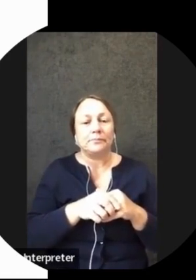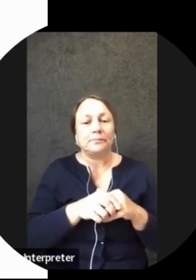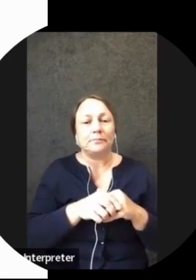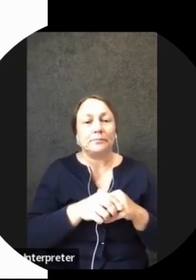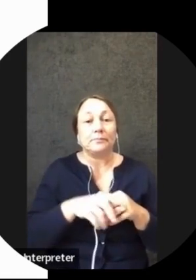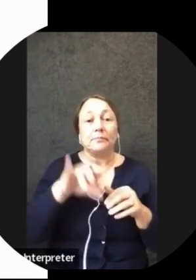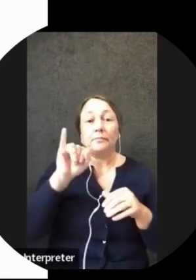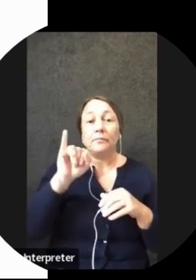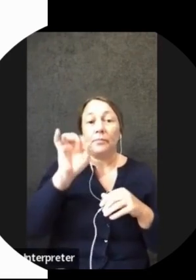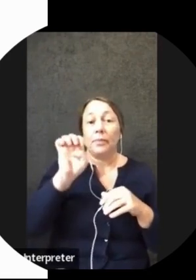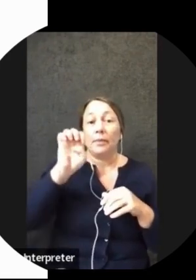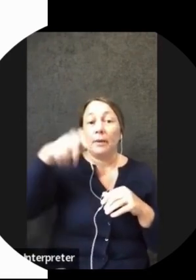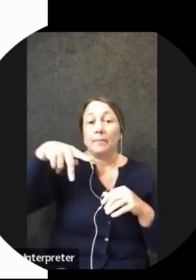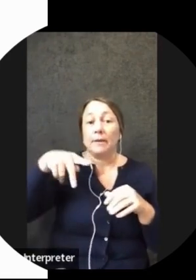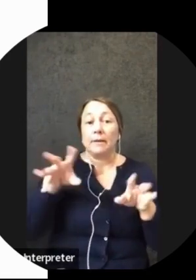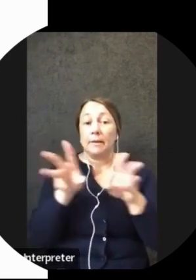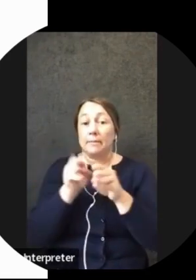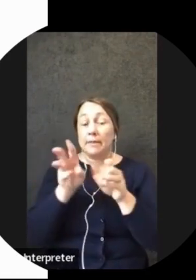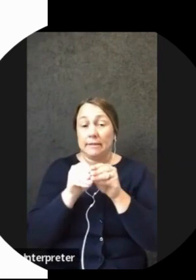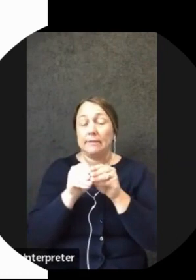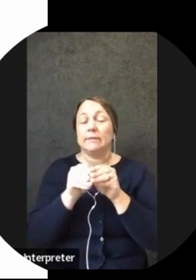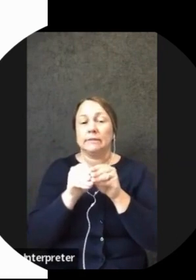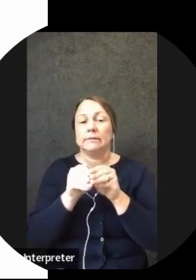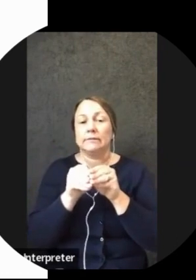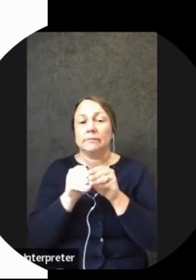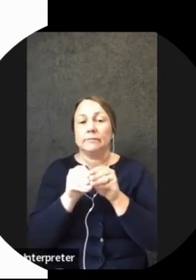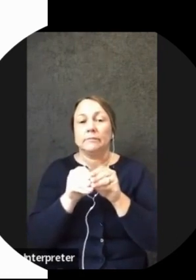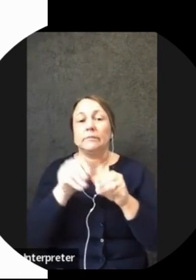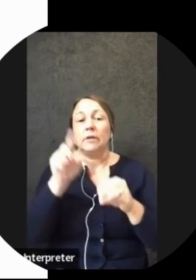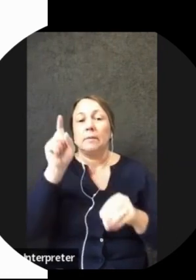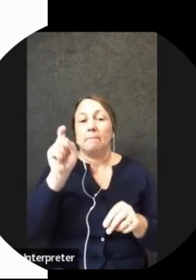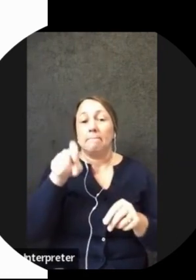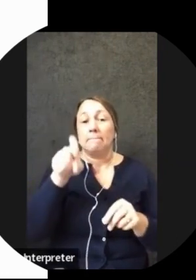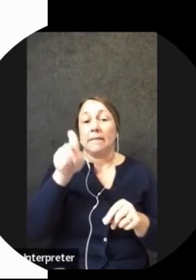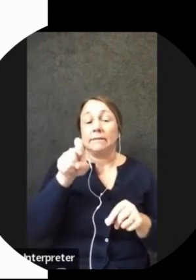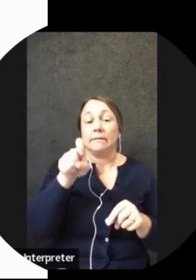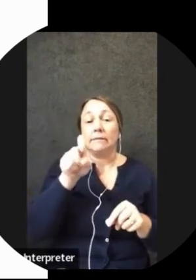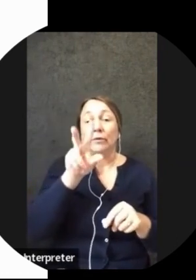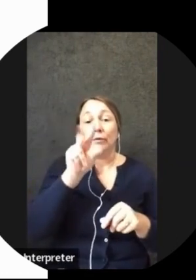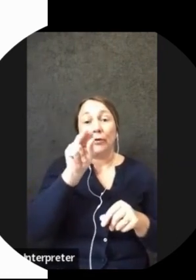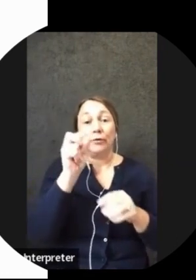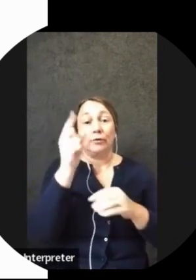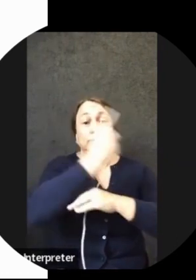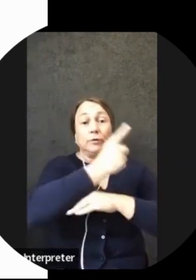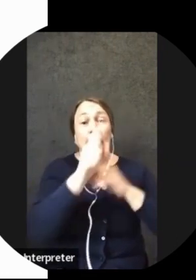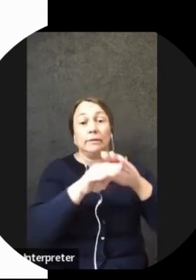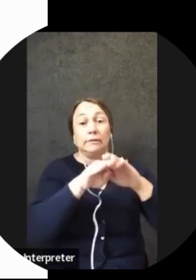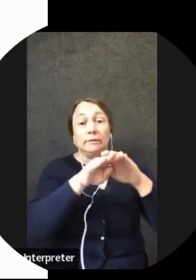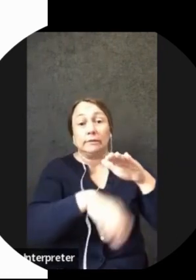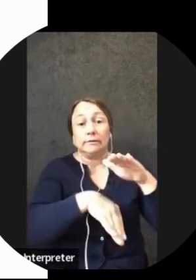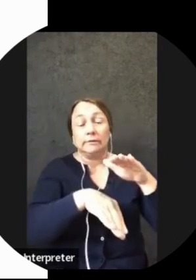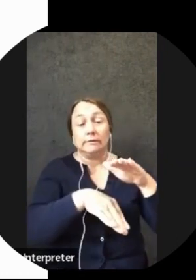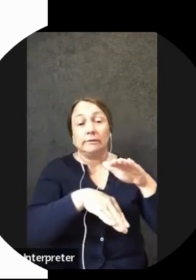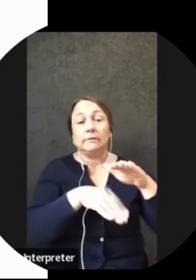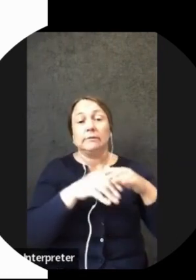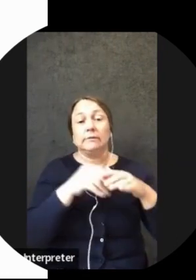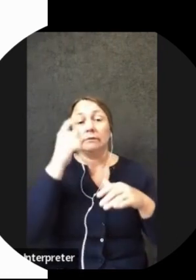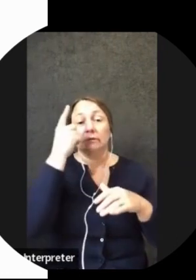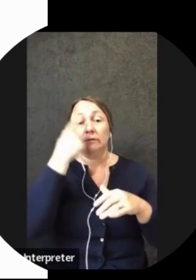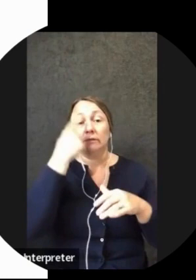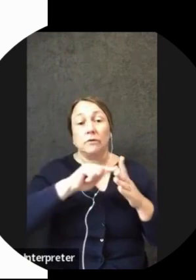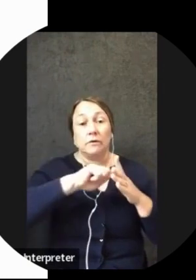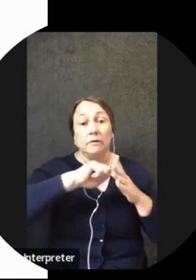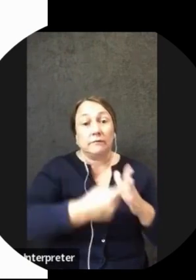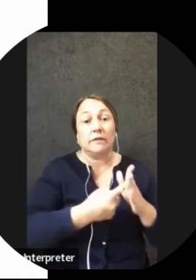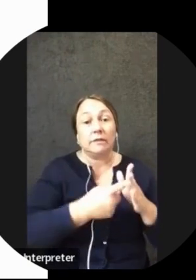The IEP meeting must be held within 30 days of the initial evaluation staffing meeting.